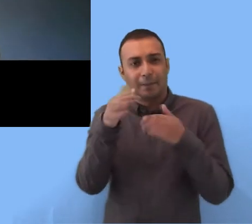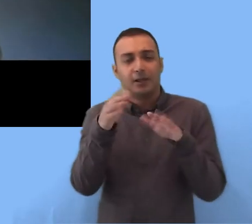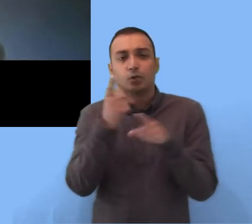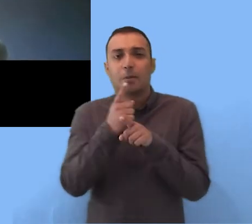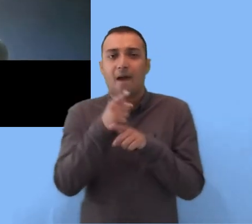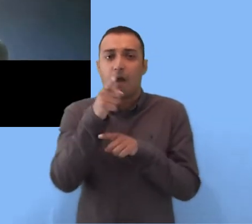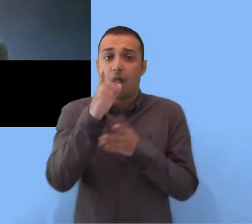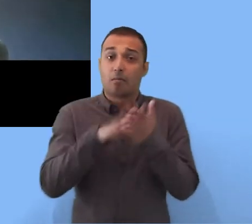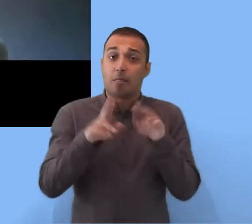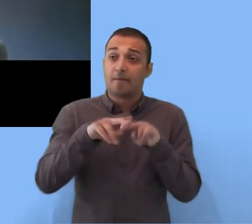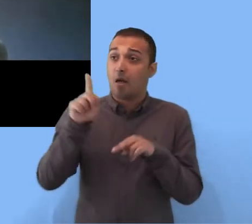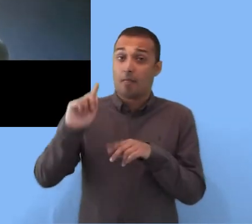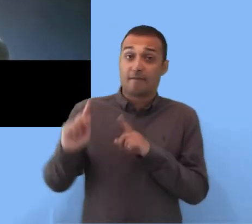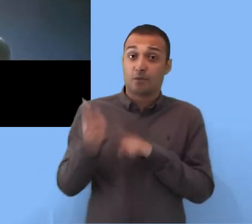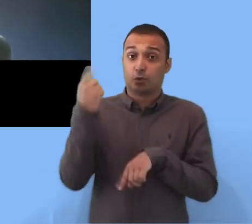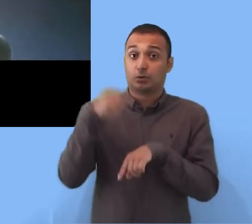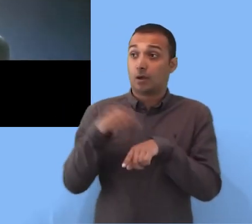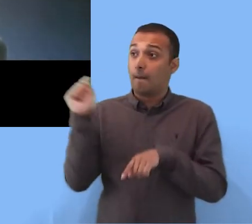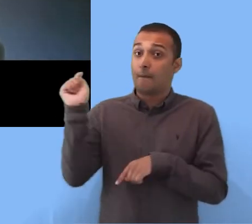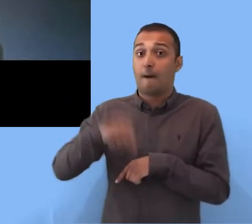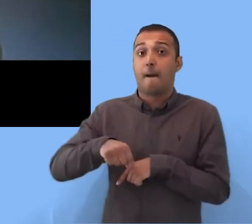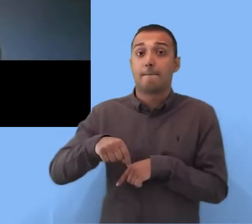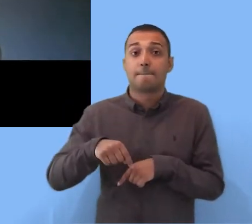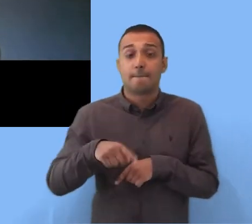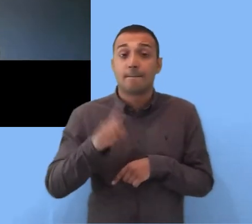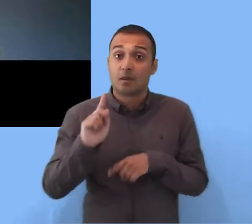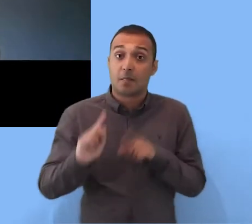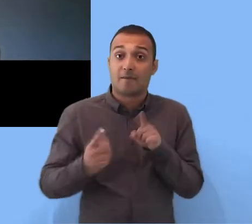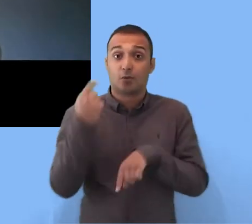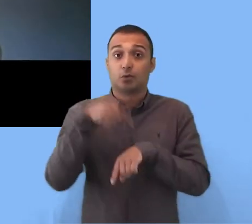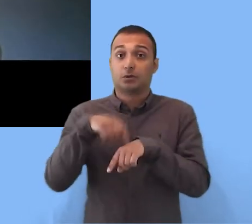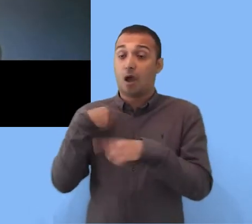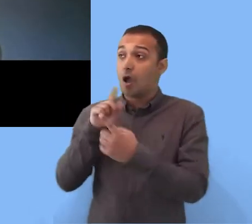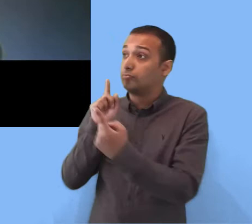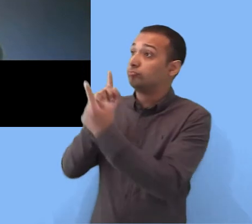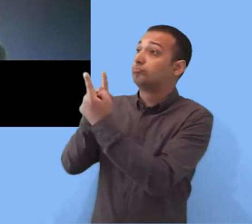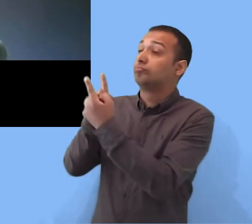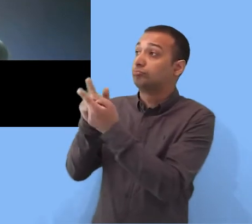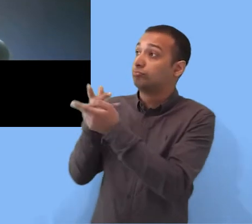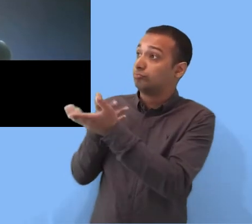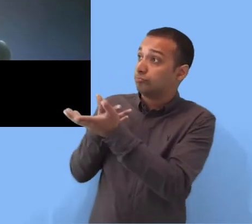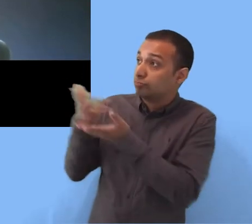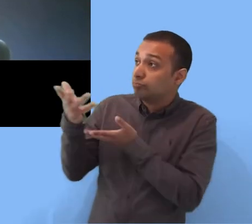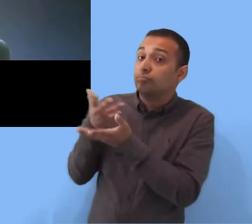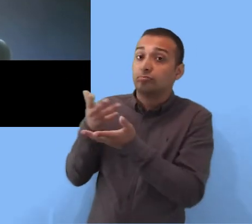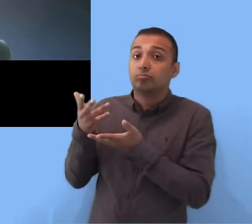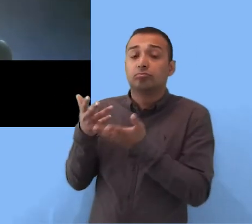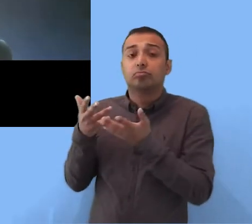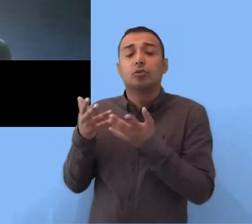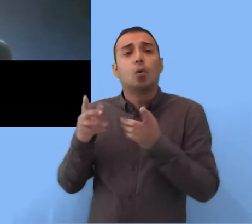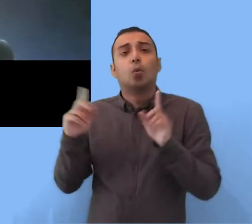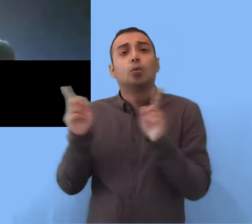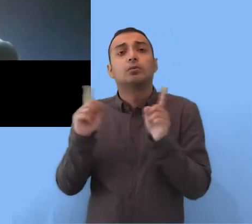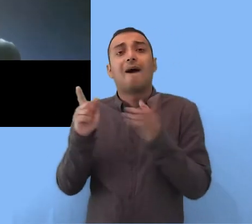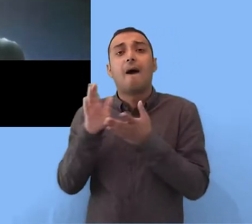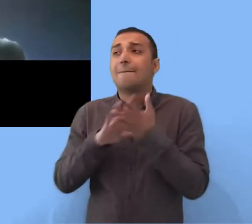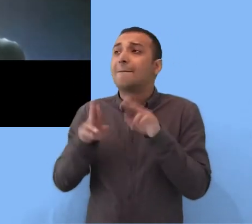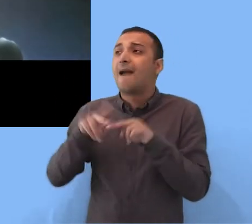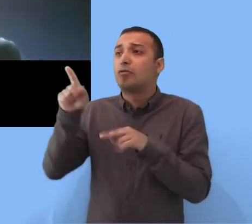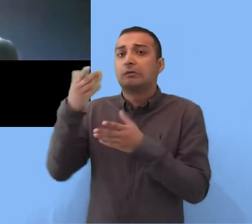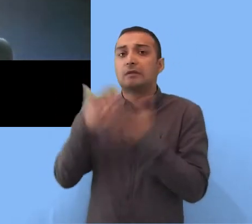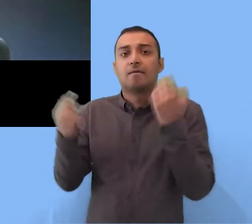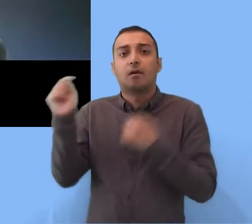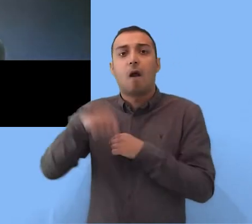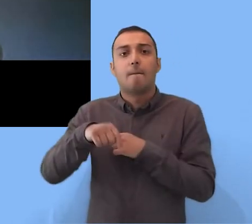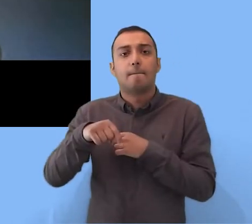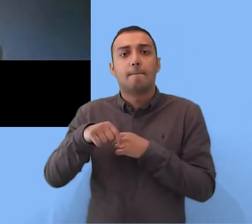come along and you have that first interaction. And what about the parents who don't come along? So,